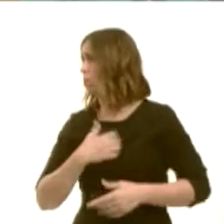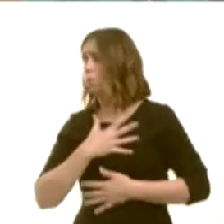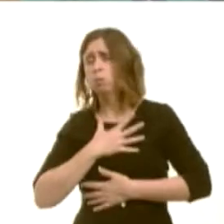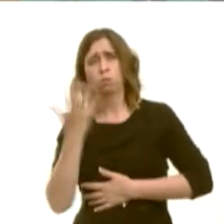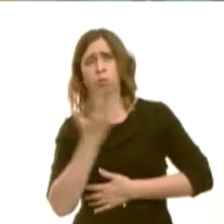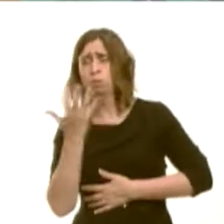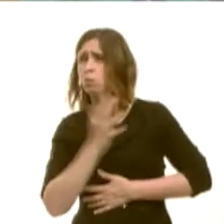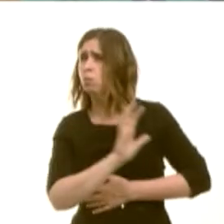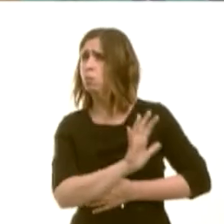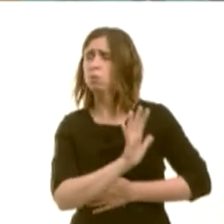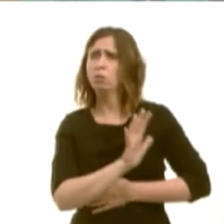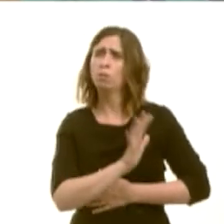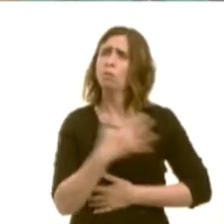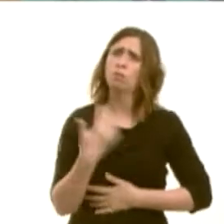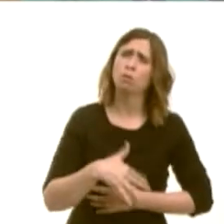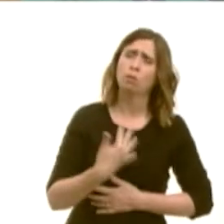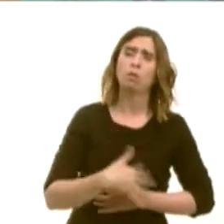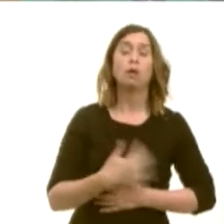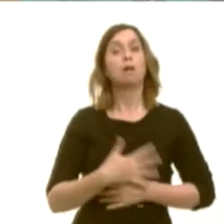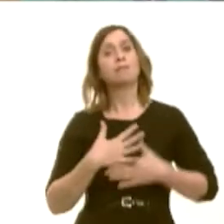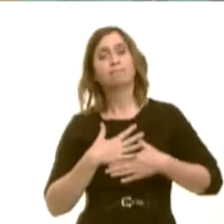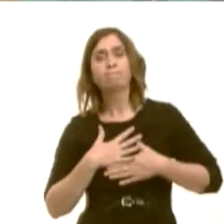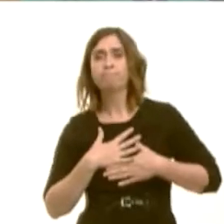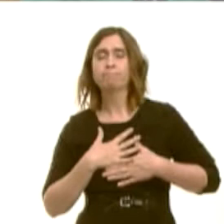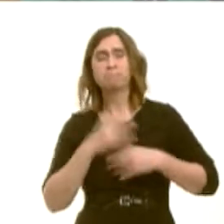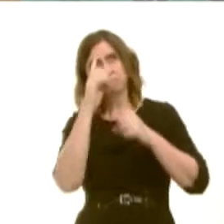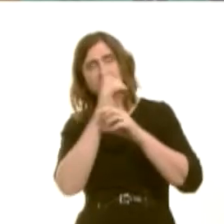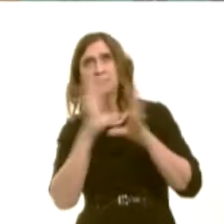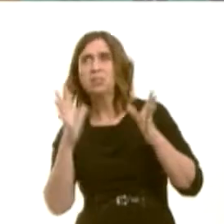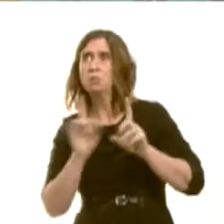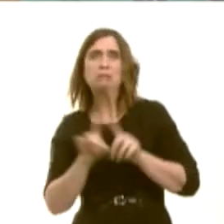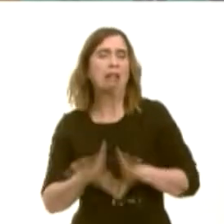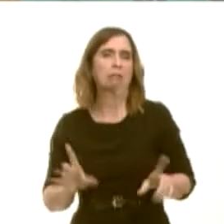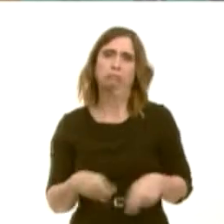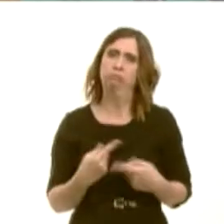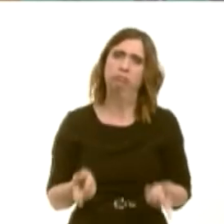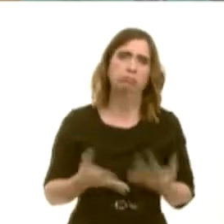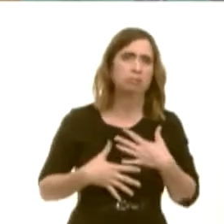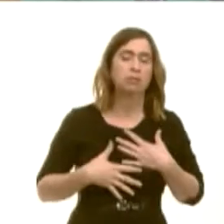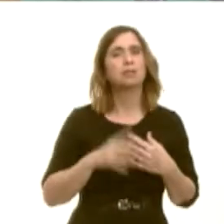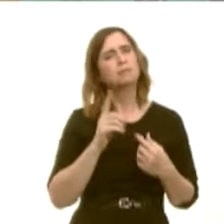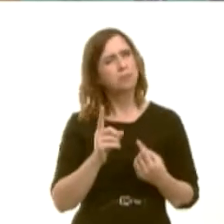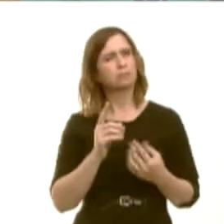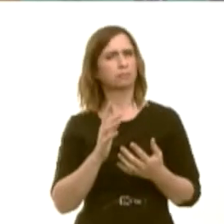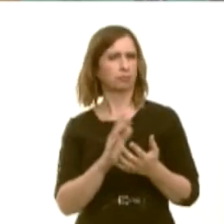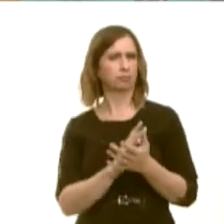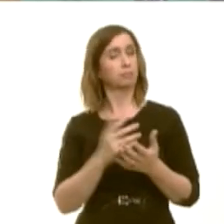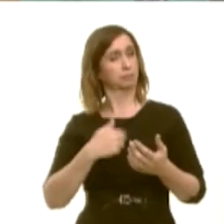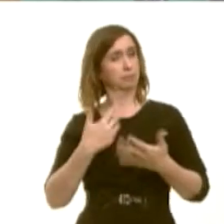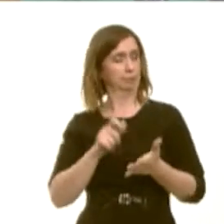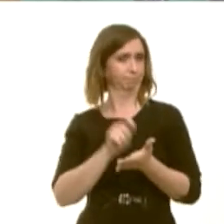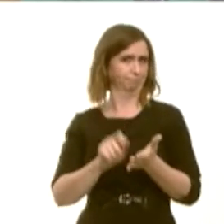of Teddy's family, but I think it's worth saying once again, and I have written, members should know to the